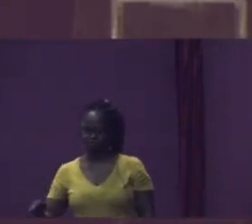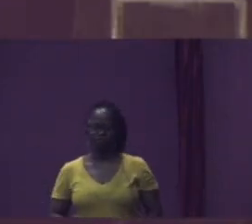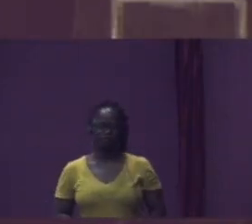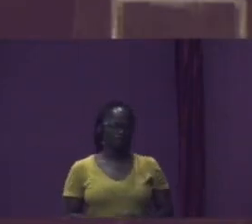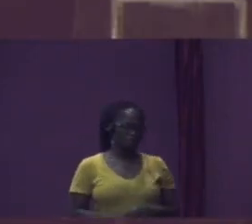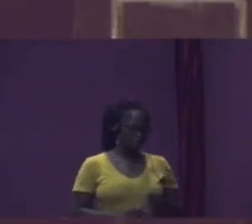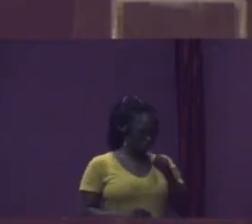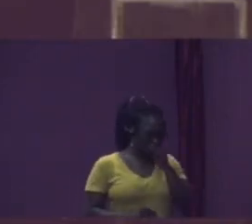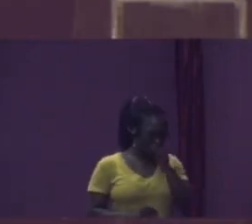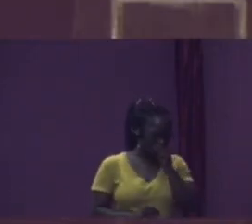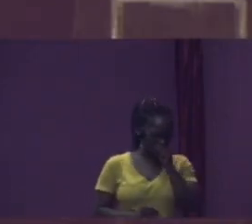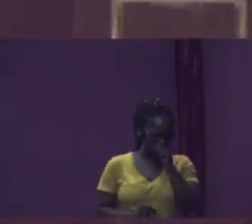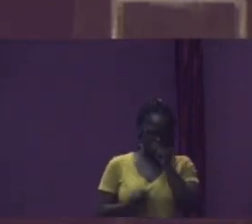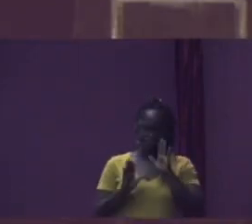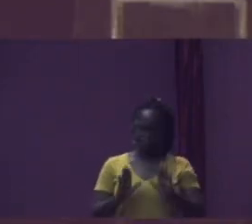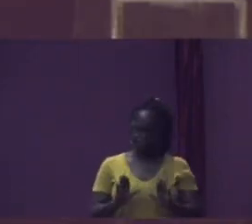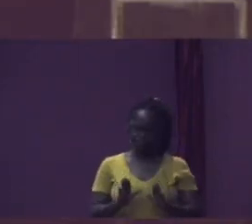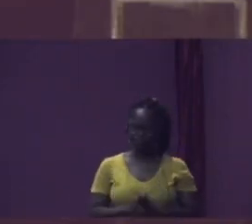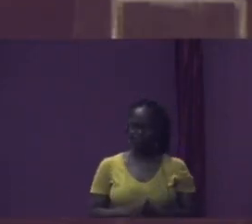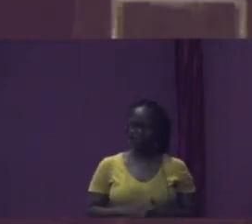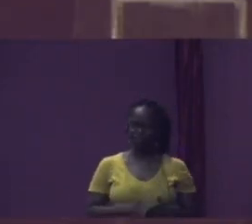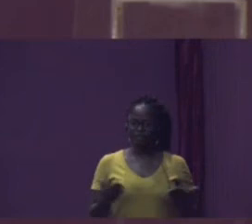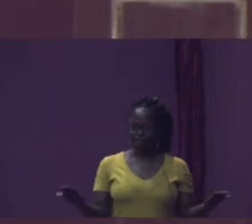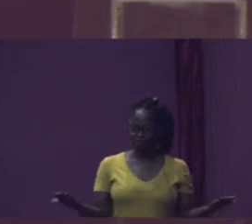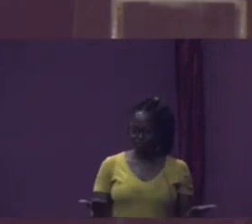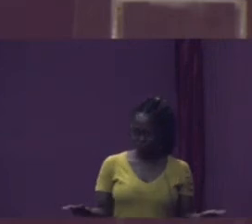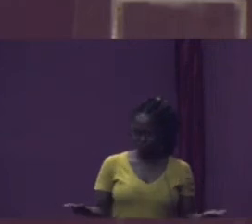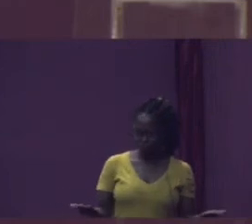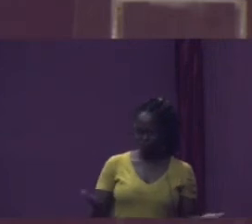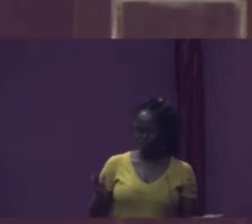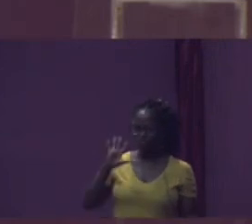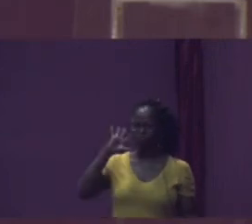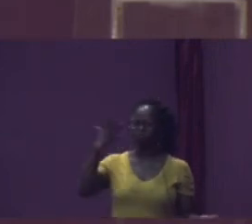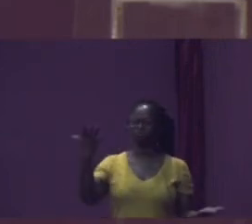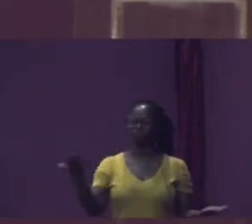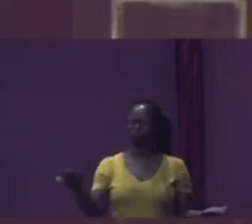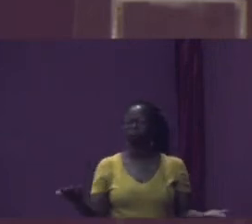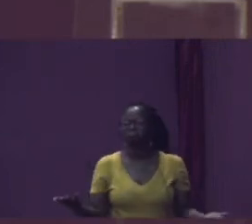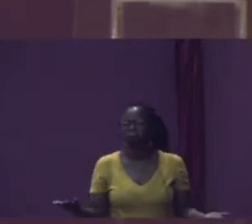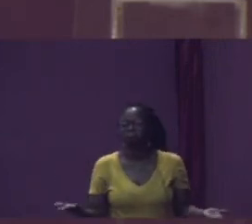And again, what do these solutions look like?